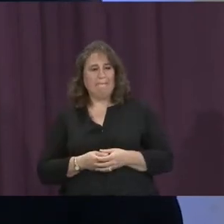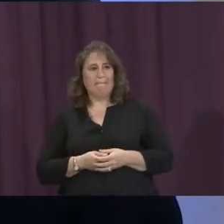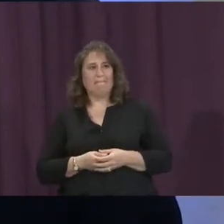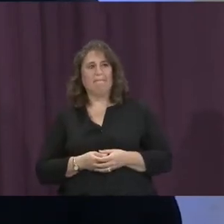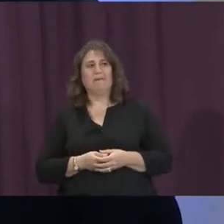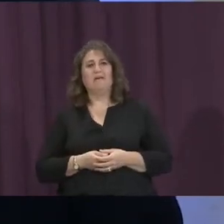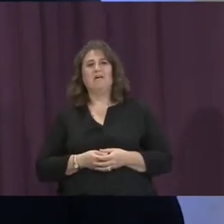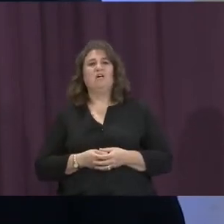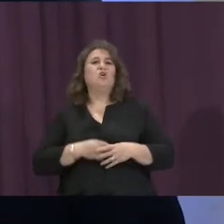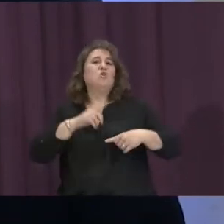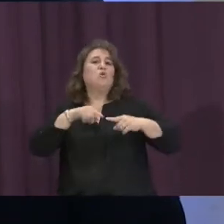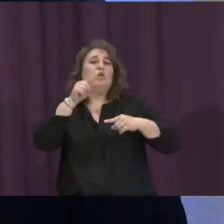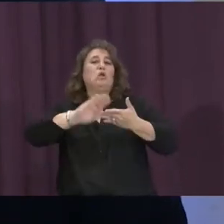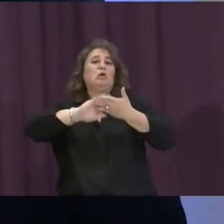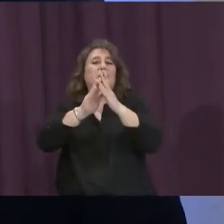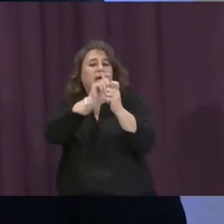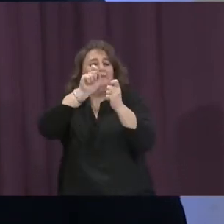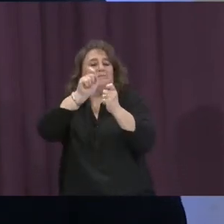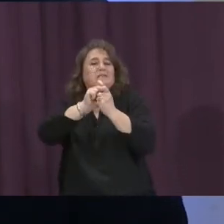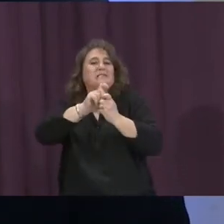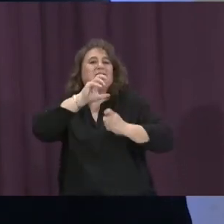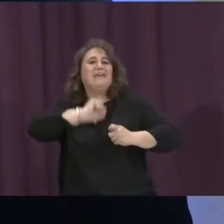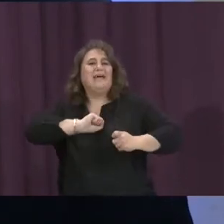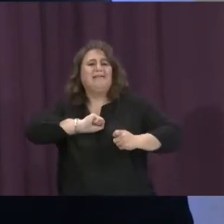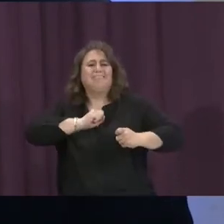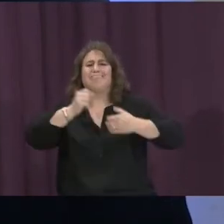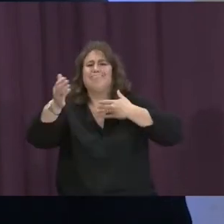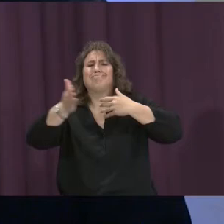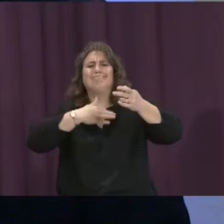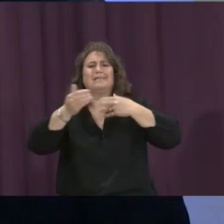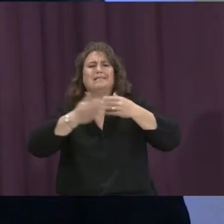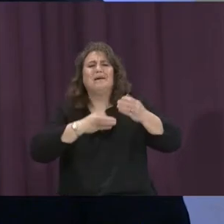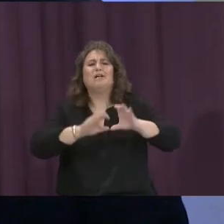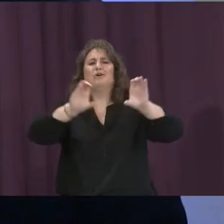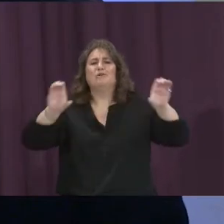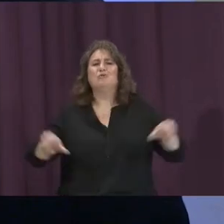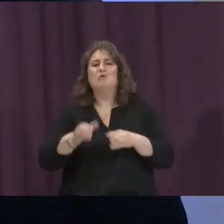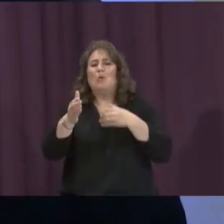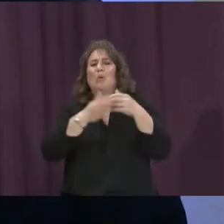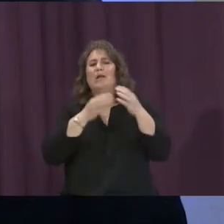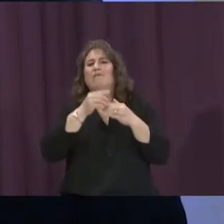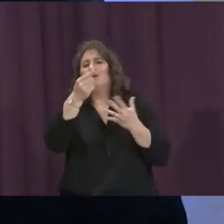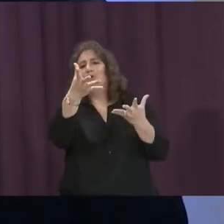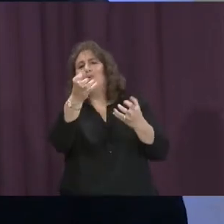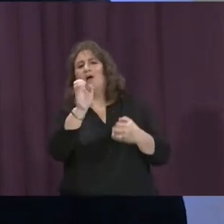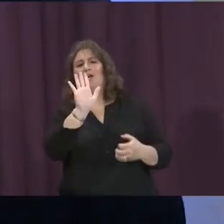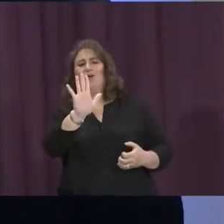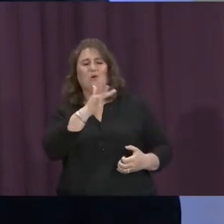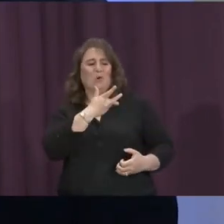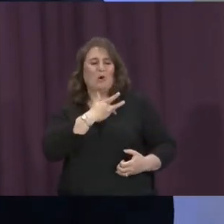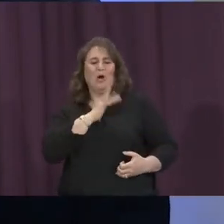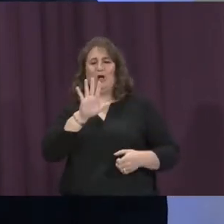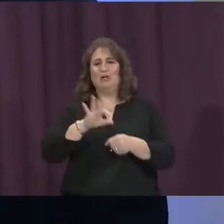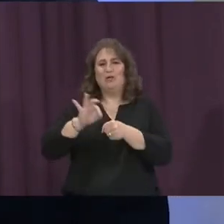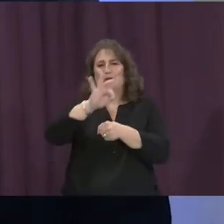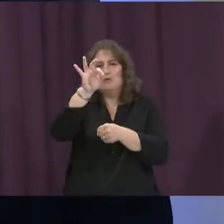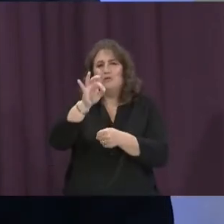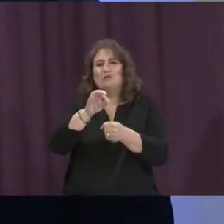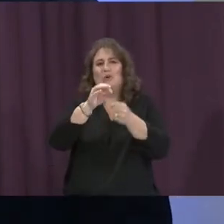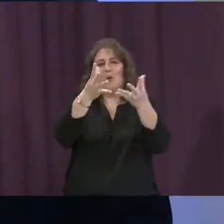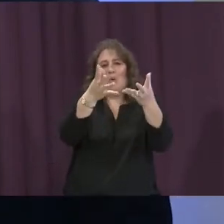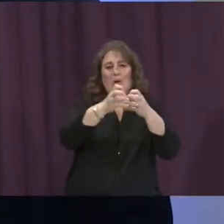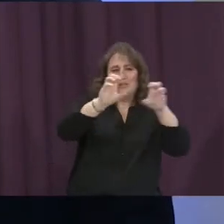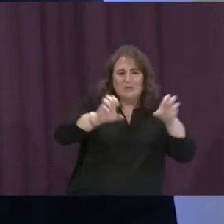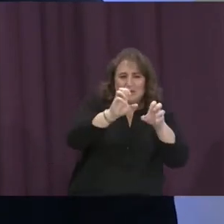you're a certain age, that doesn't mean anything. You can still do whatever you put your heart and soul into. Yeah. And, um, and I'm